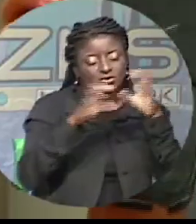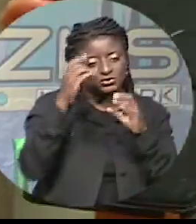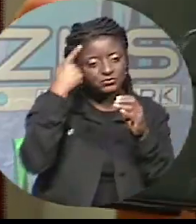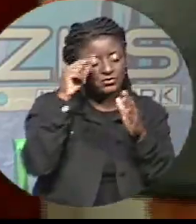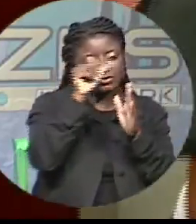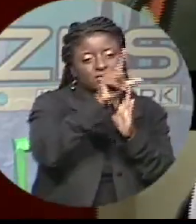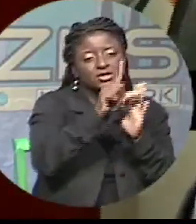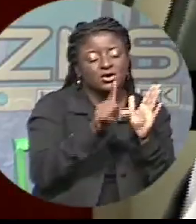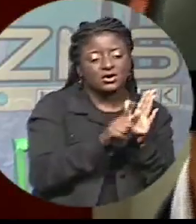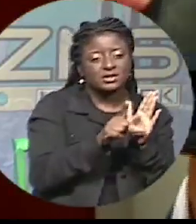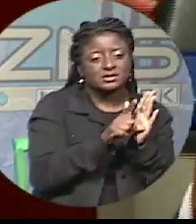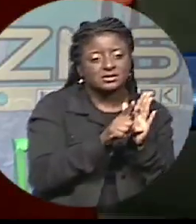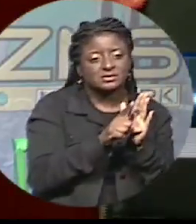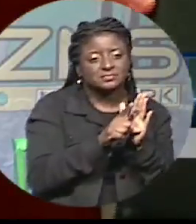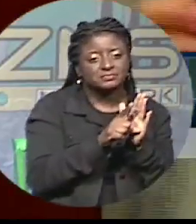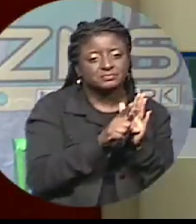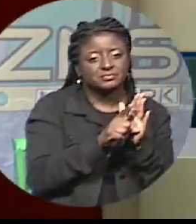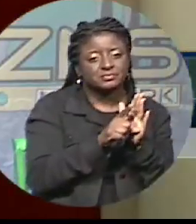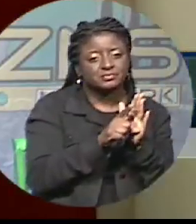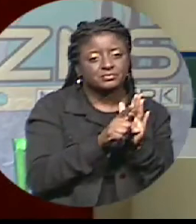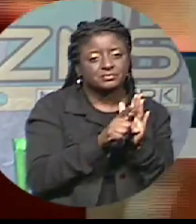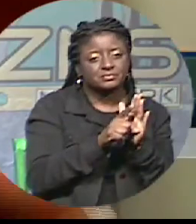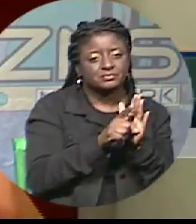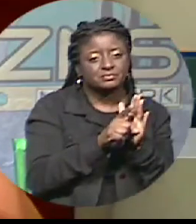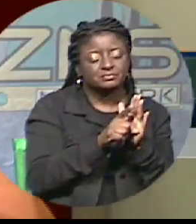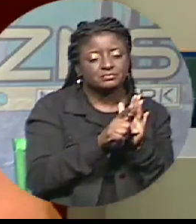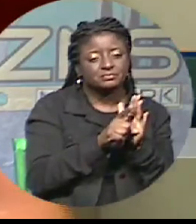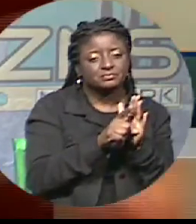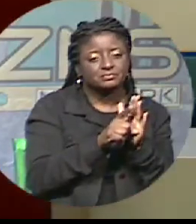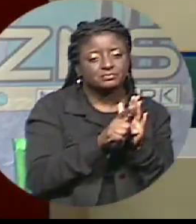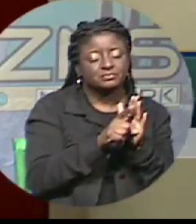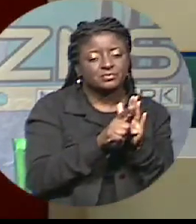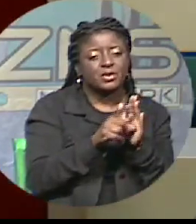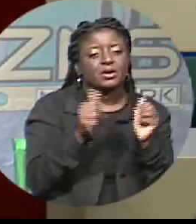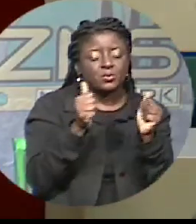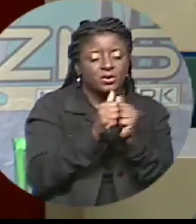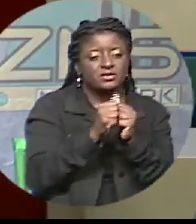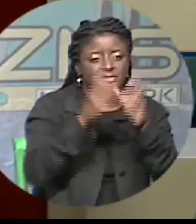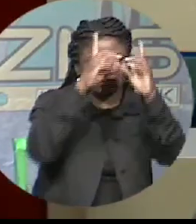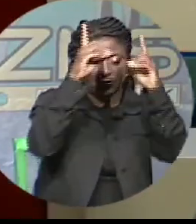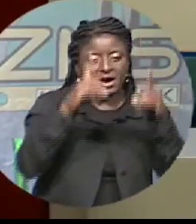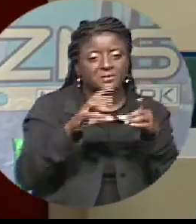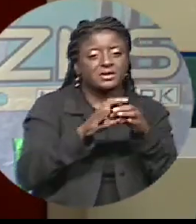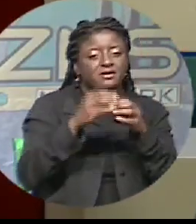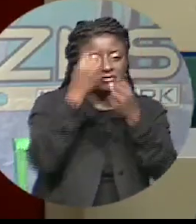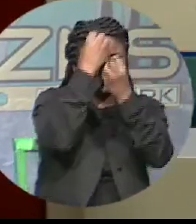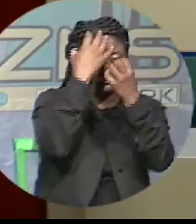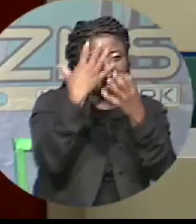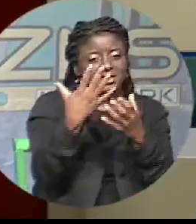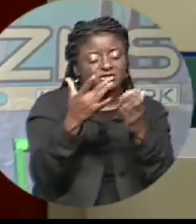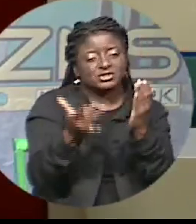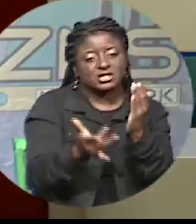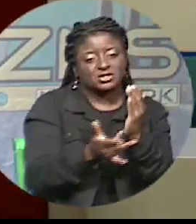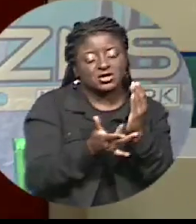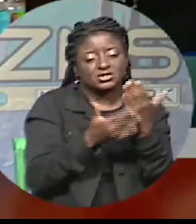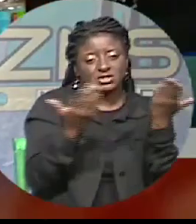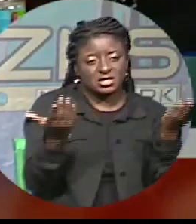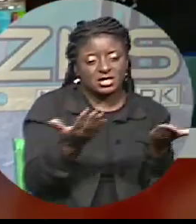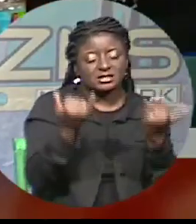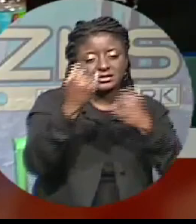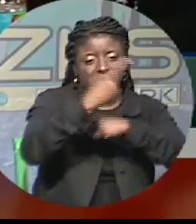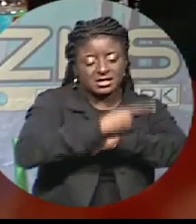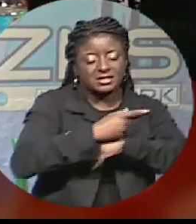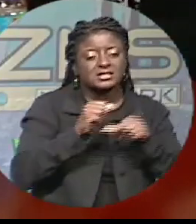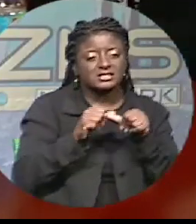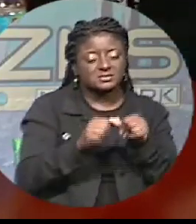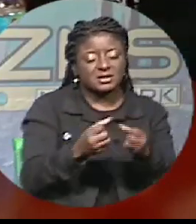government has for e-government, and the Department of Information Technology here today has spent a lot of time demonstrating